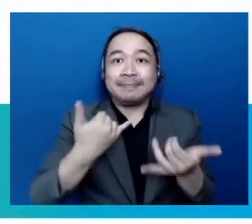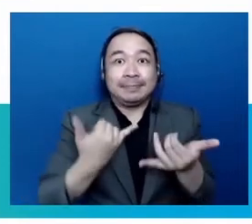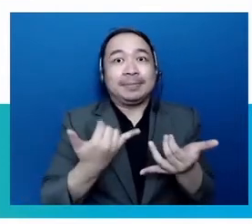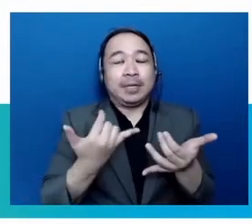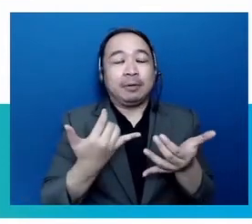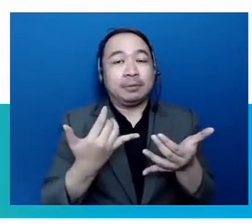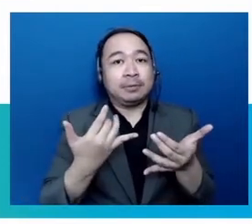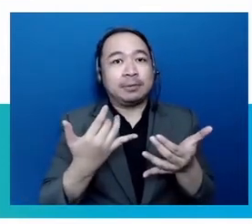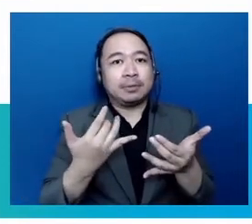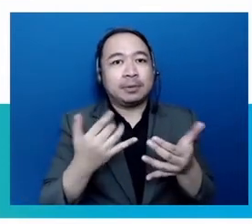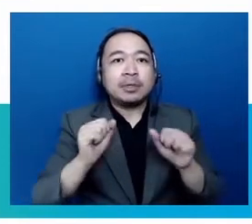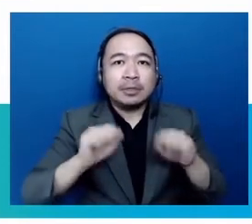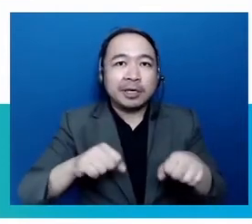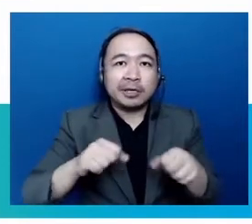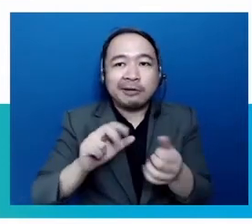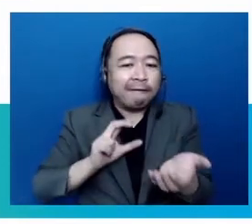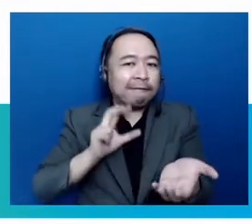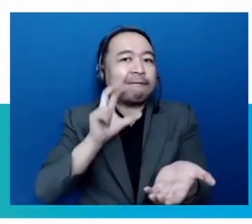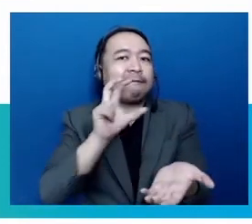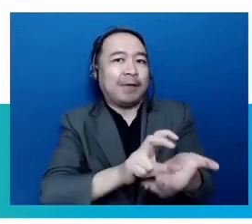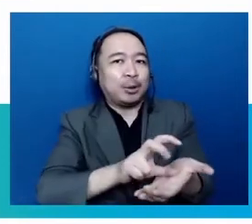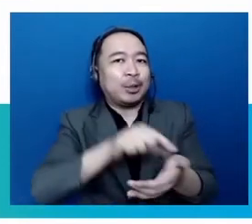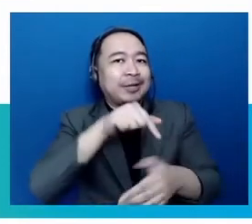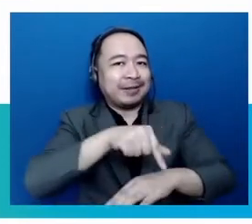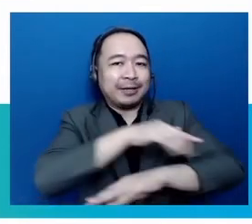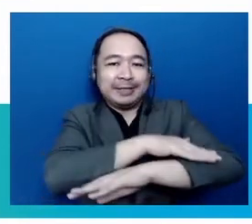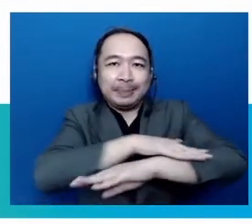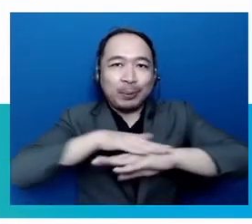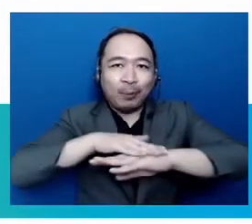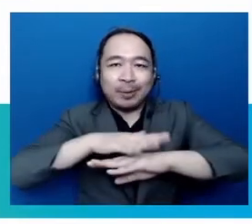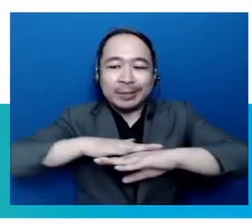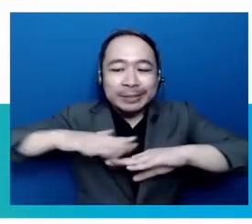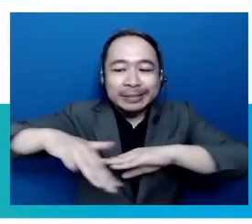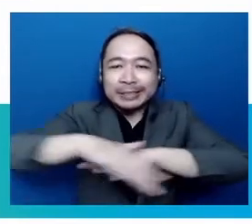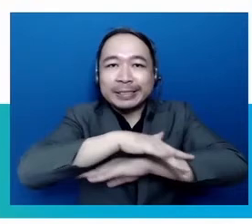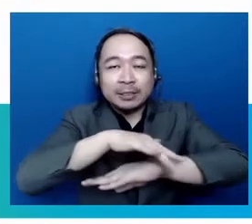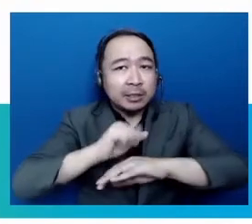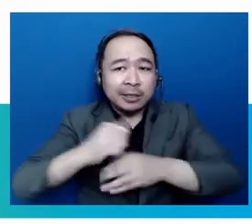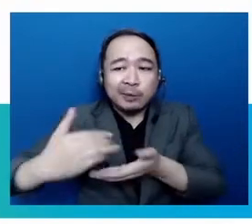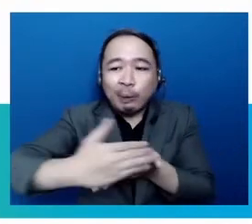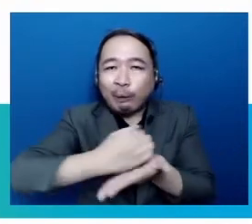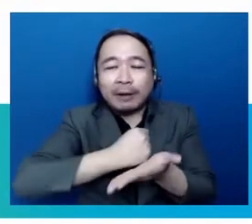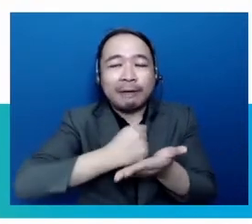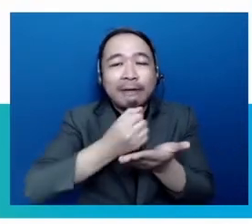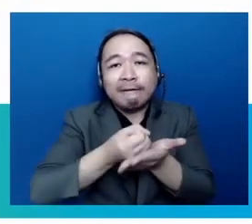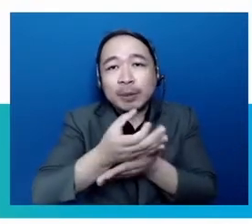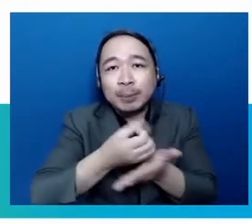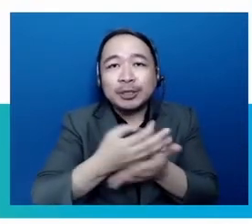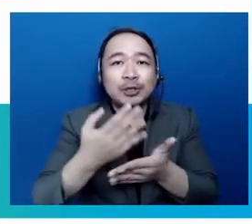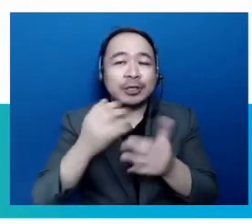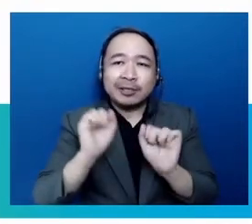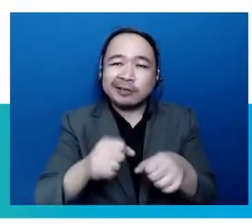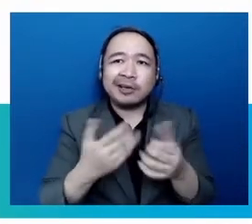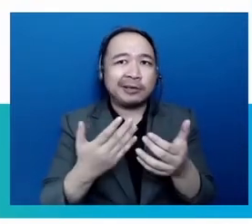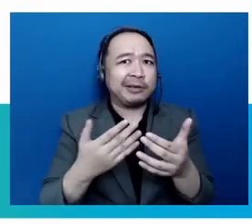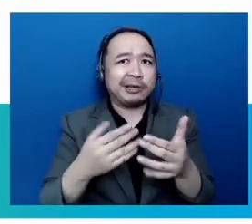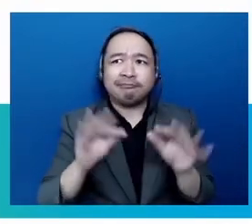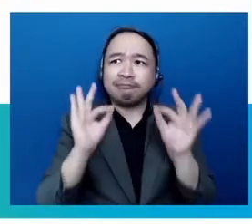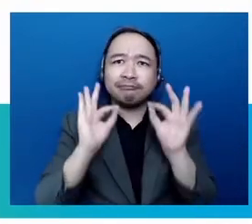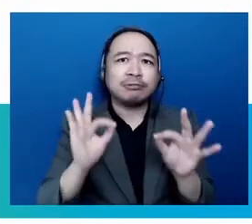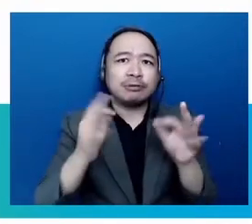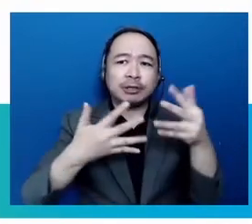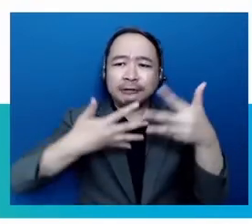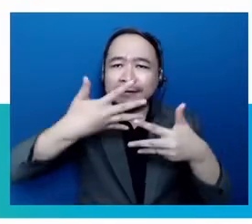that we can have investments on. That's getting more information and more reliable data on coastal populations. We do